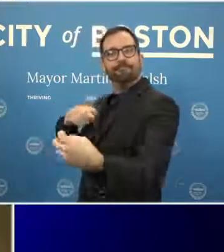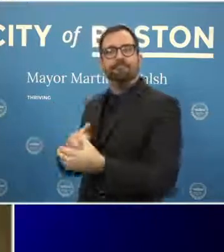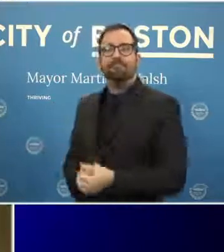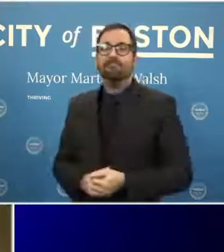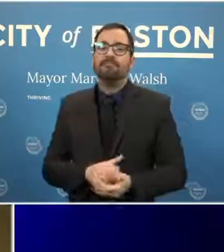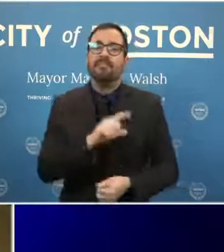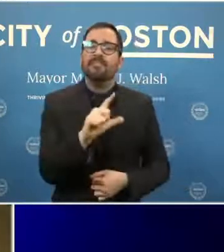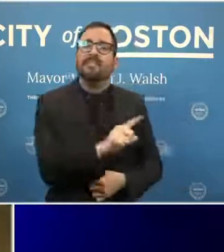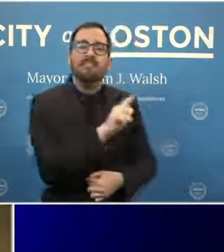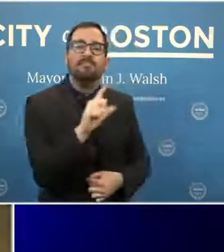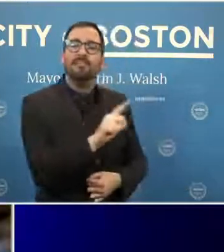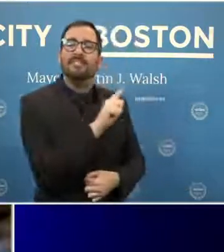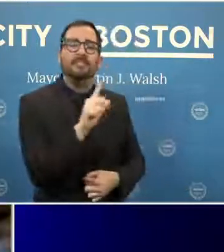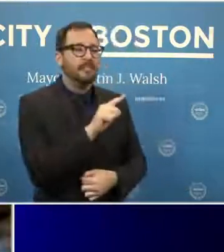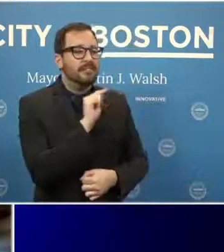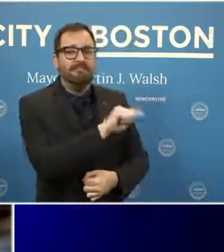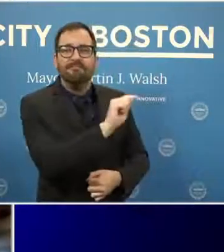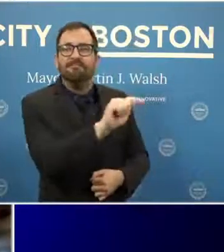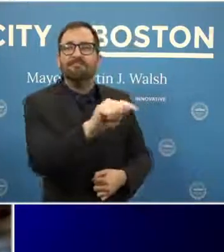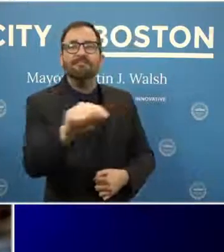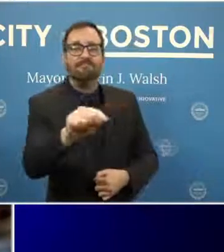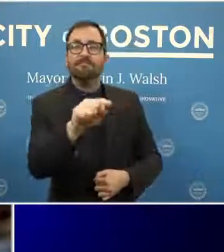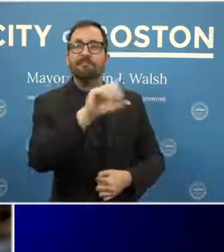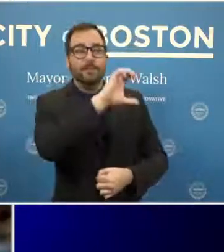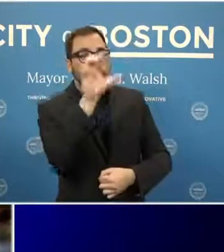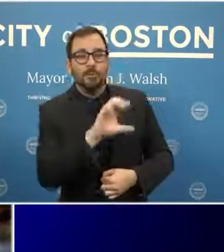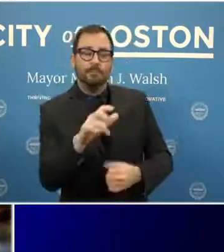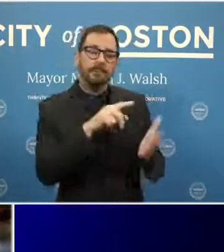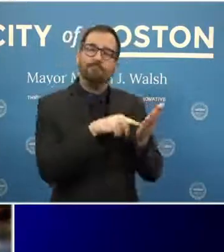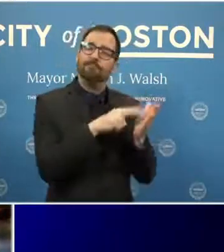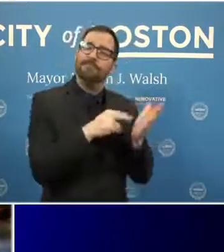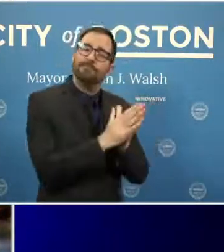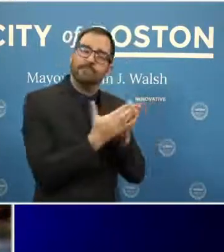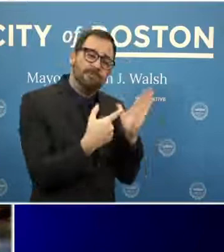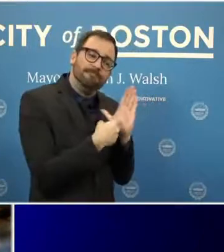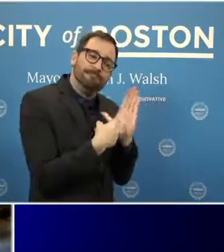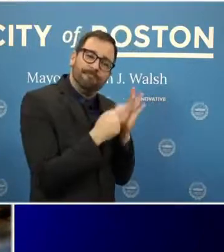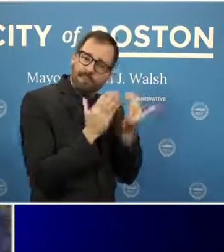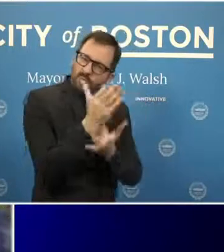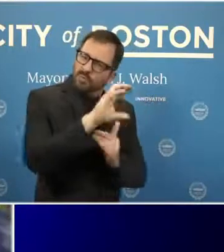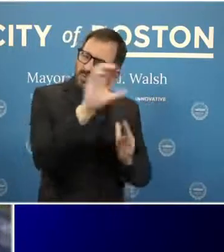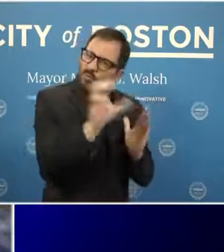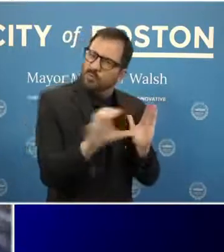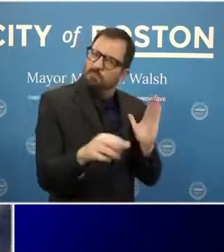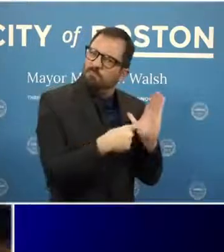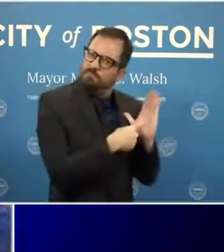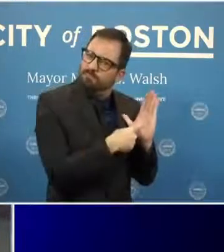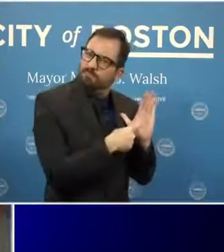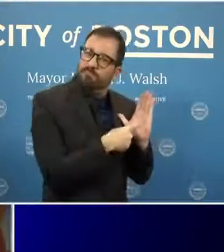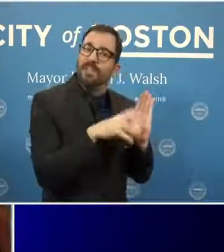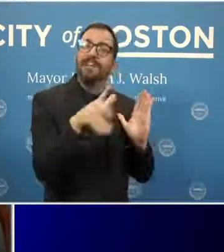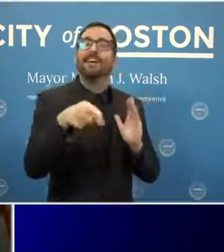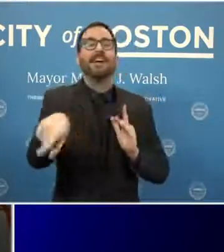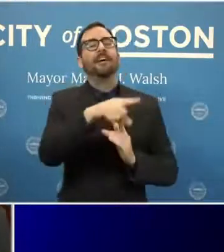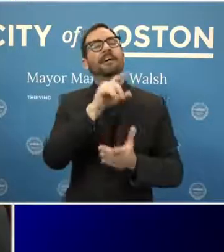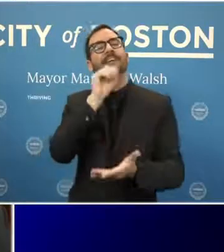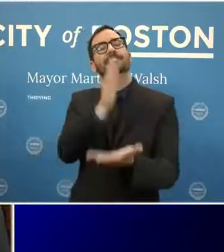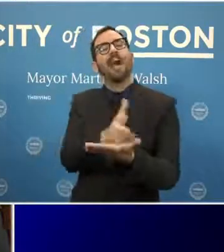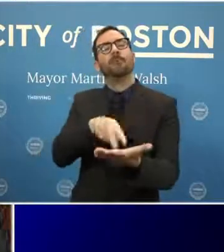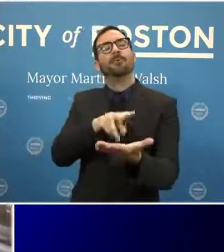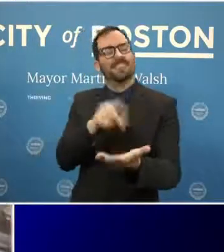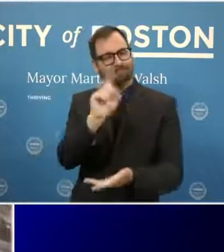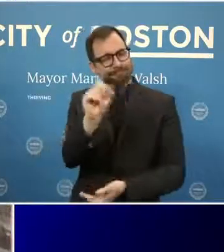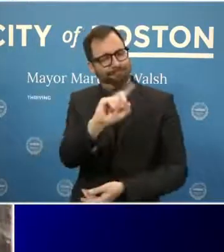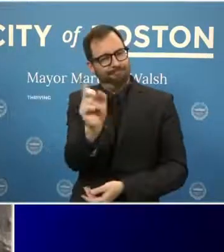online through Zoom. We don't give people any excuses not to read. Our director of education, she made sure that all of the children in our after-school